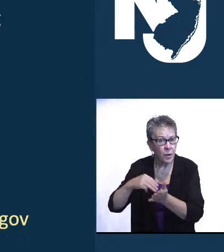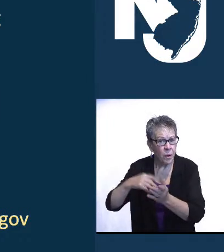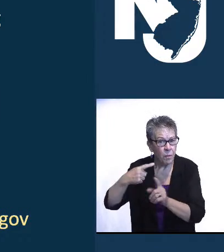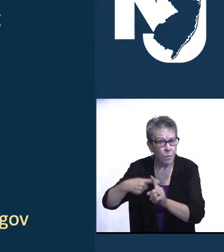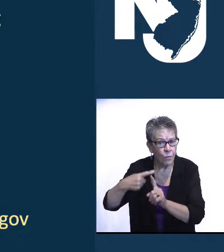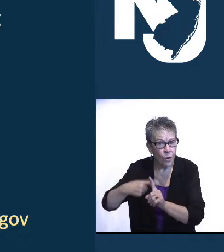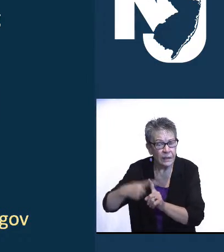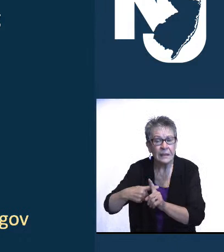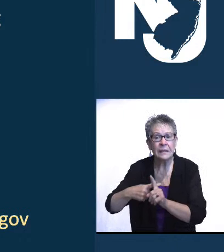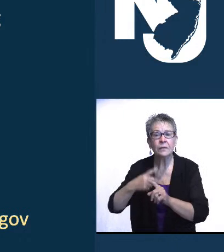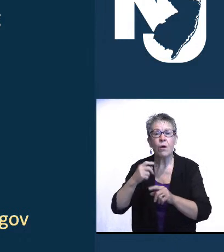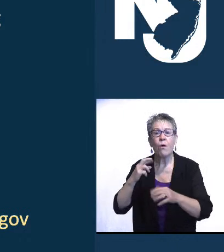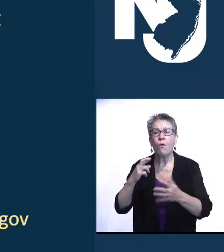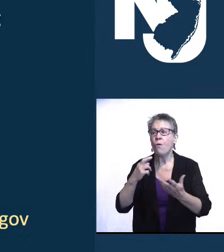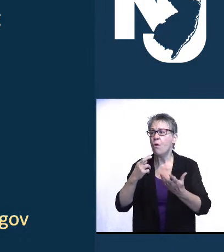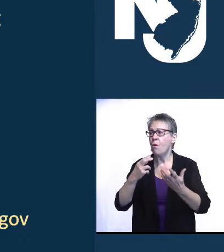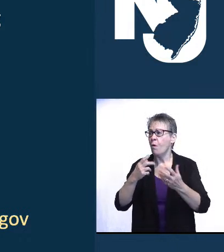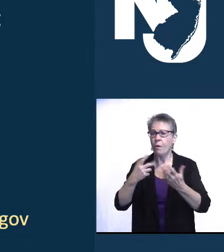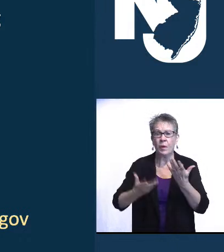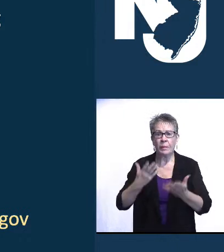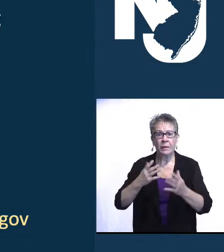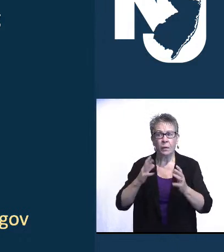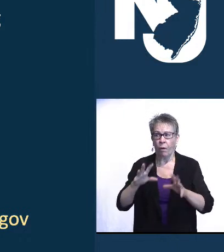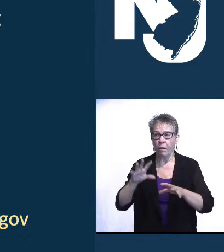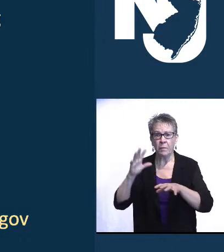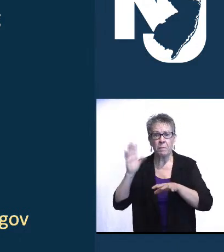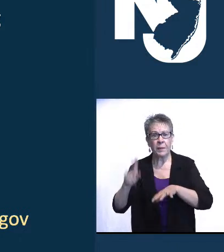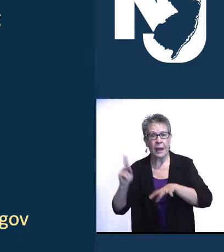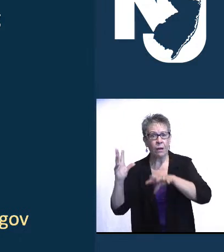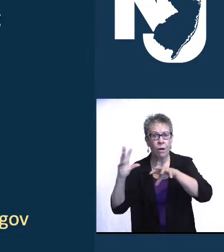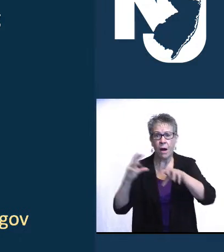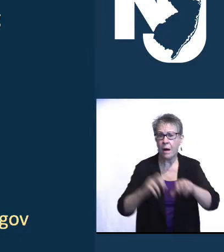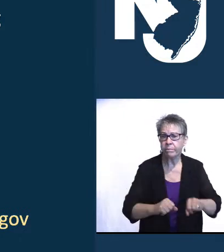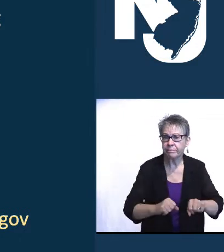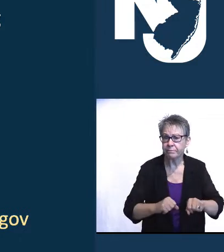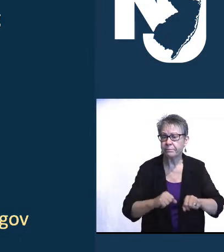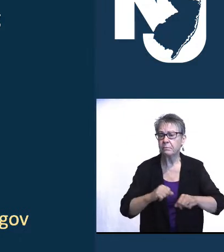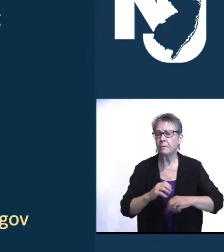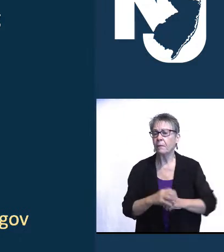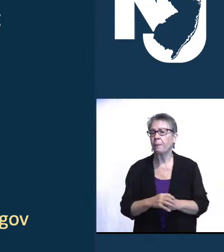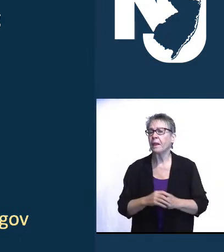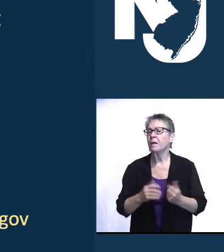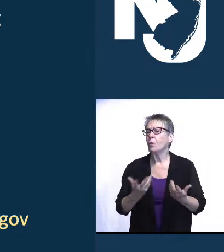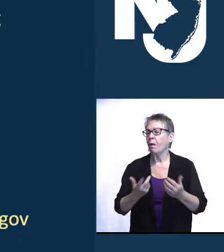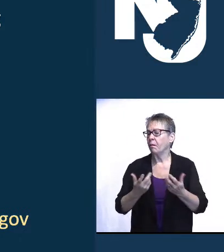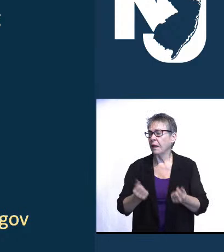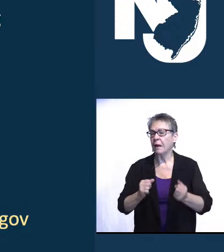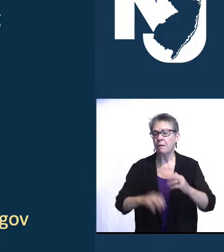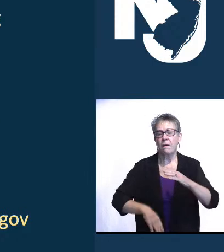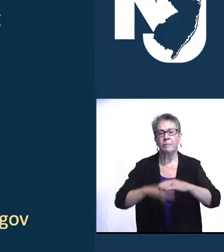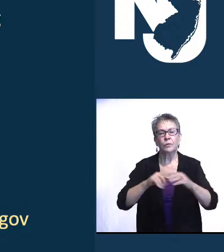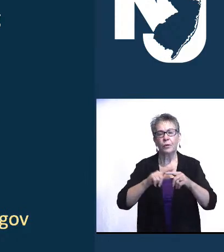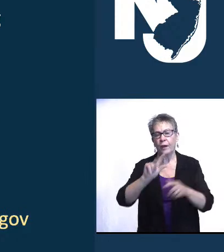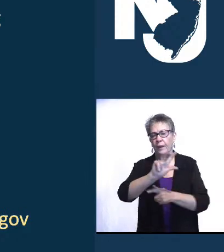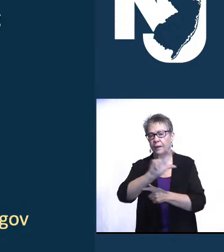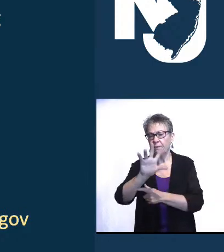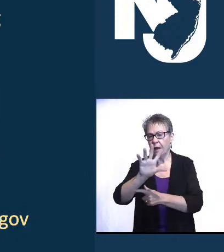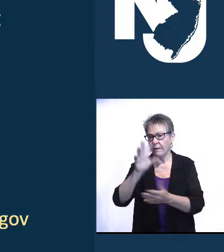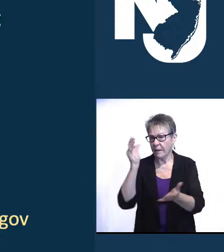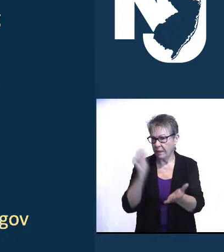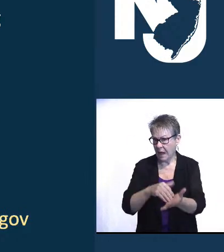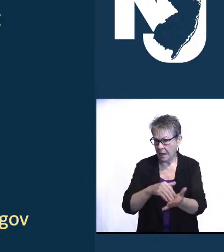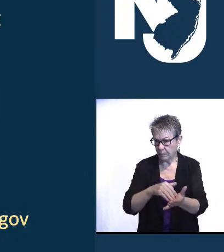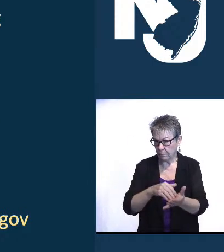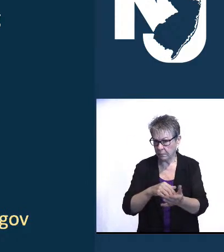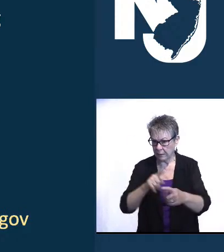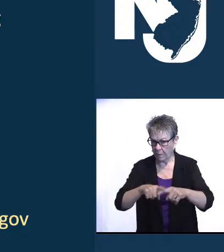mortgage arrearages, delinquent property taxes, and other housing cost delinquencies for those who were negatively